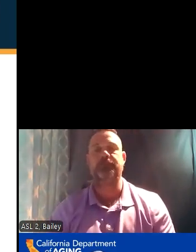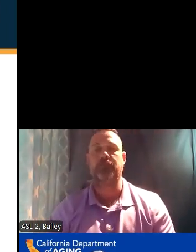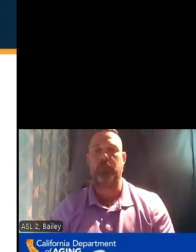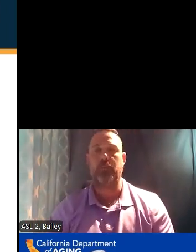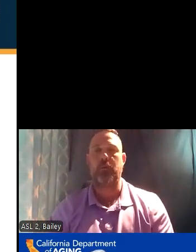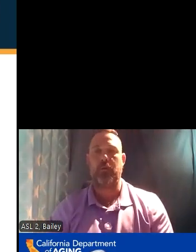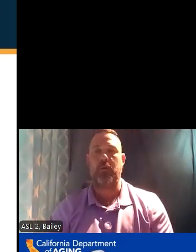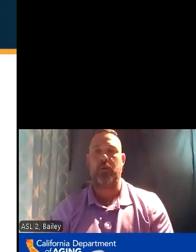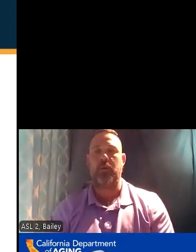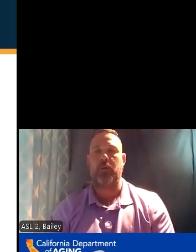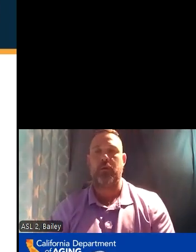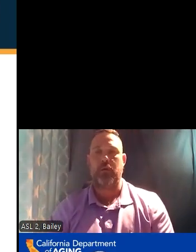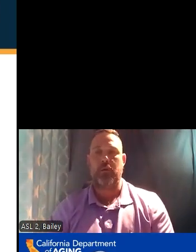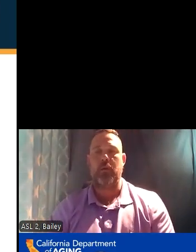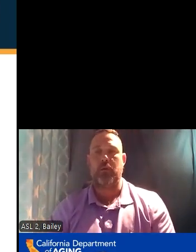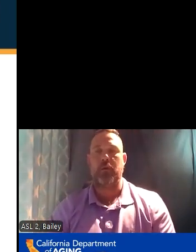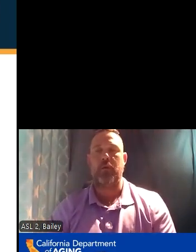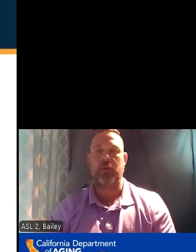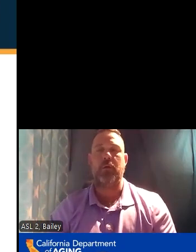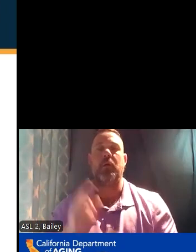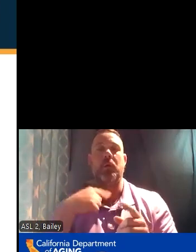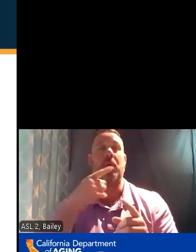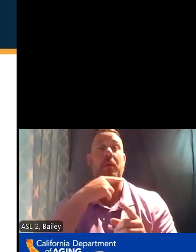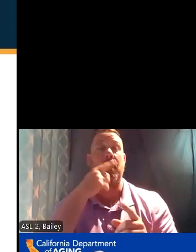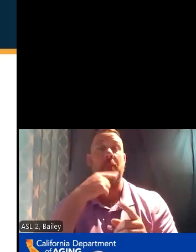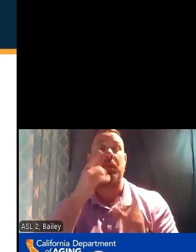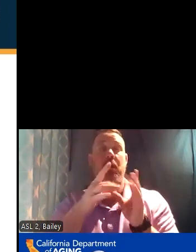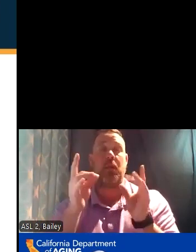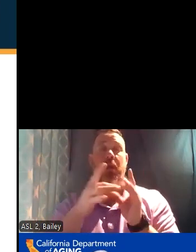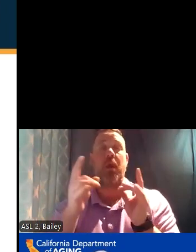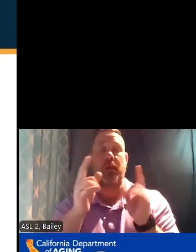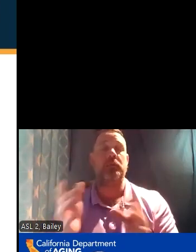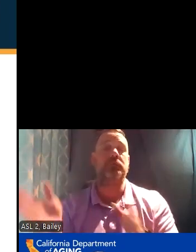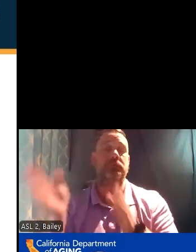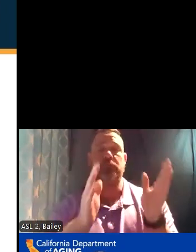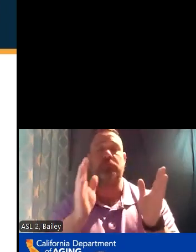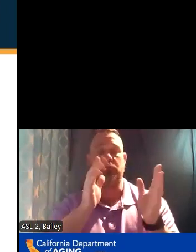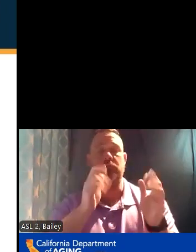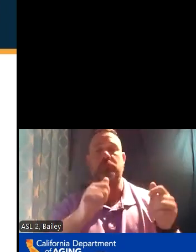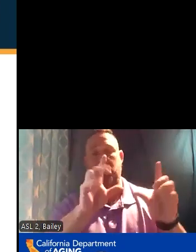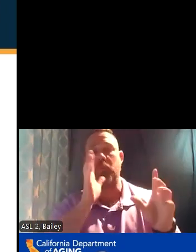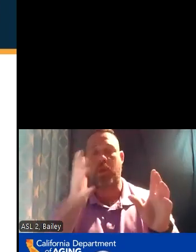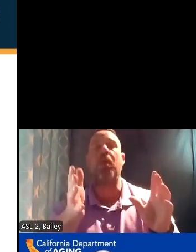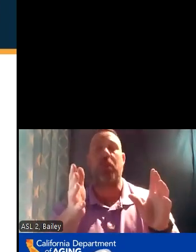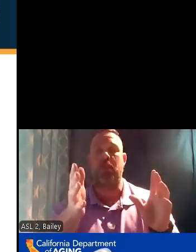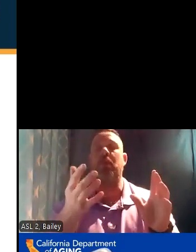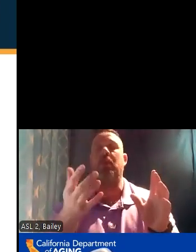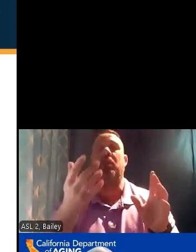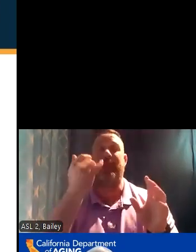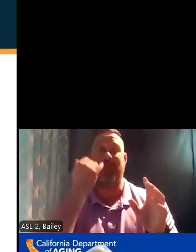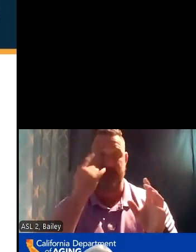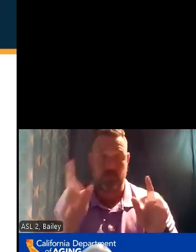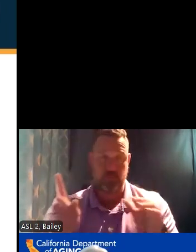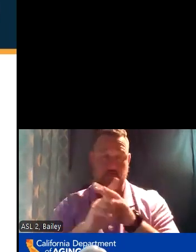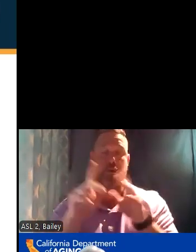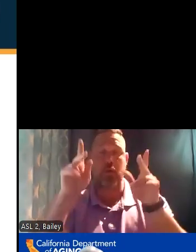We will go over to the public comment mechanism once we get there, but we do have, if you are appearing in